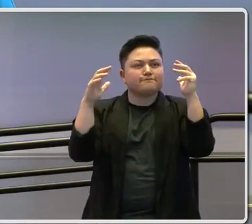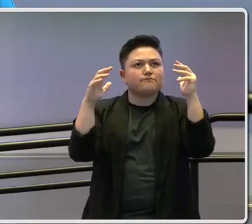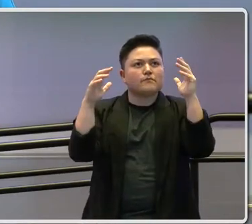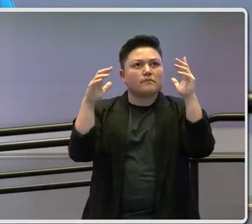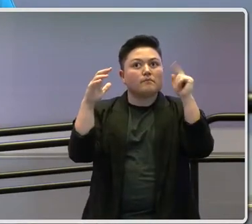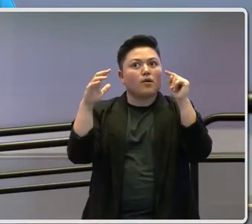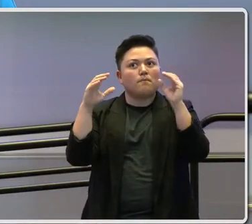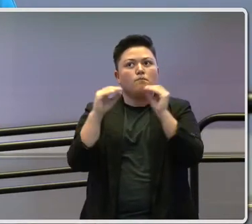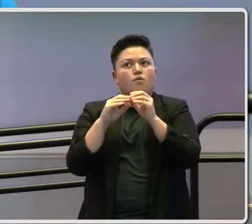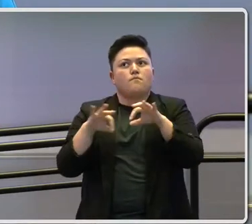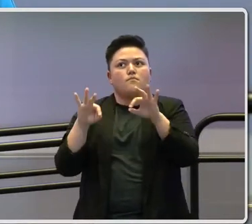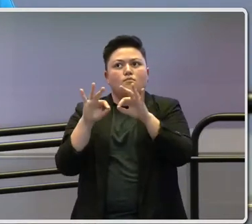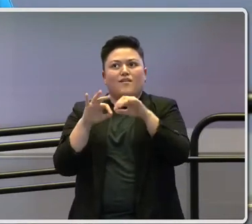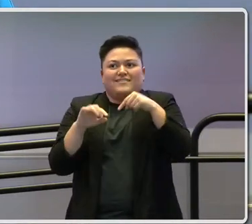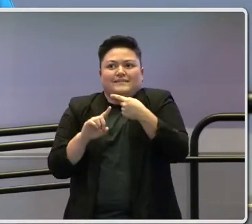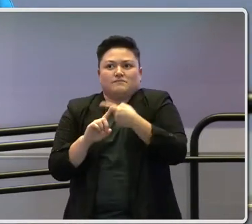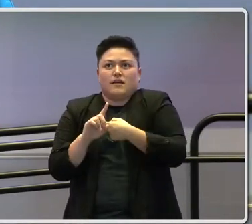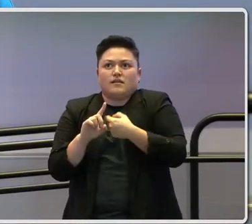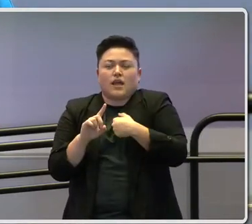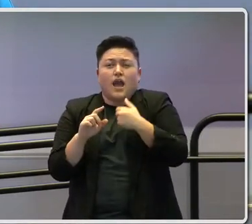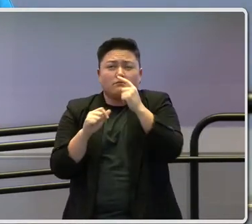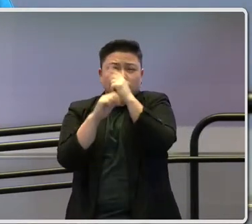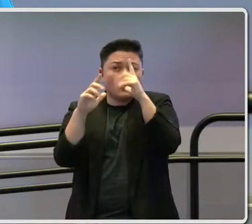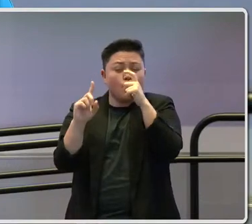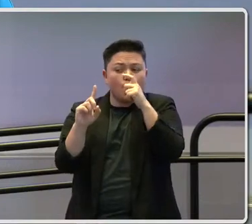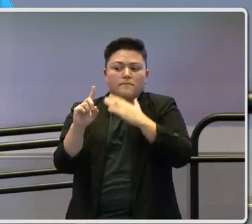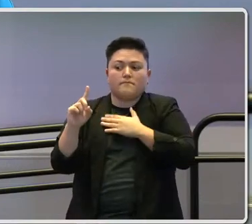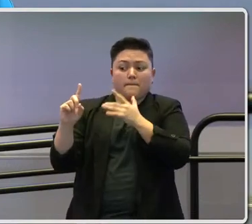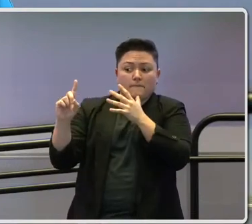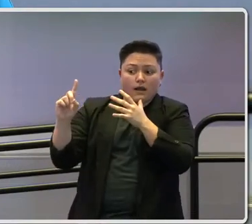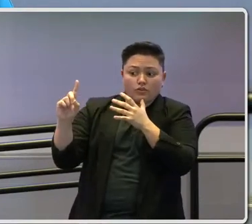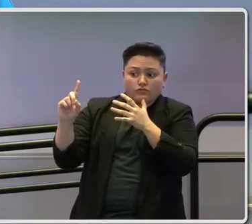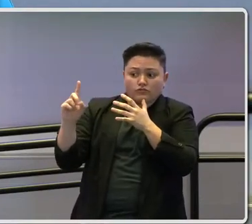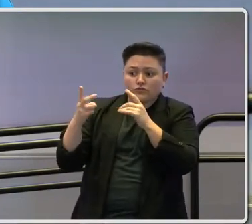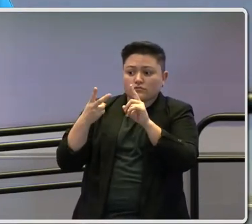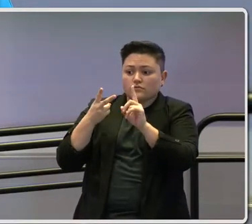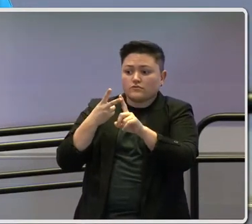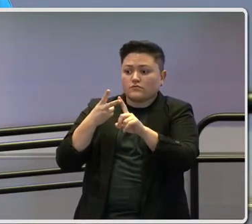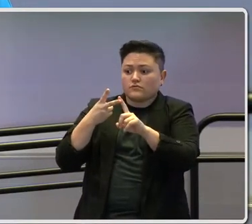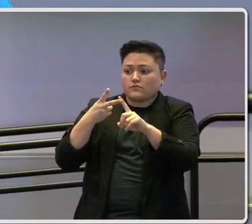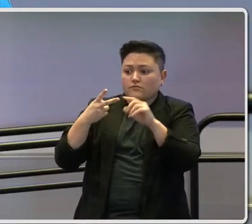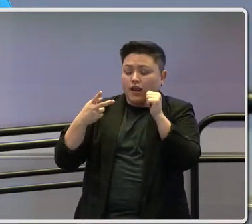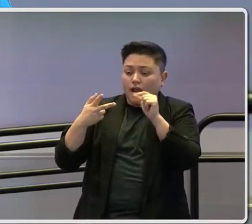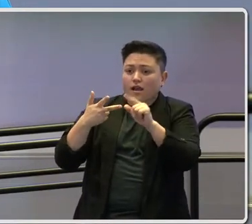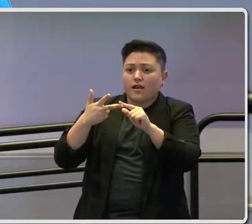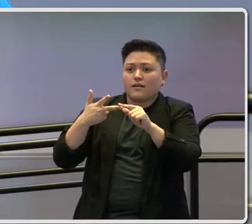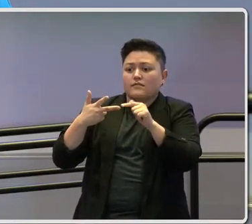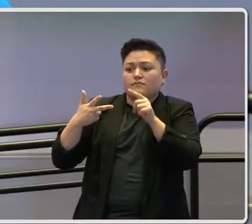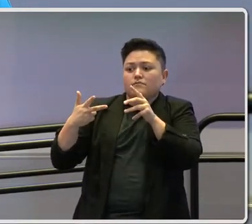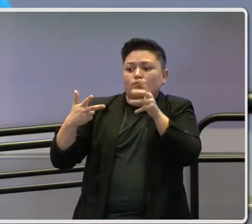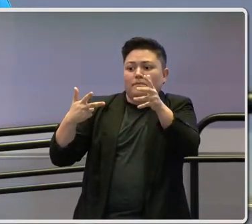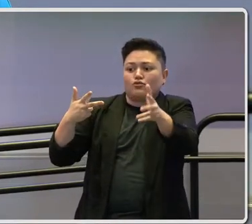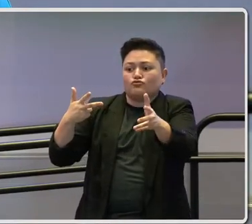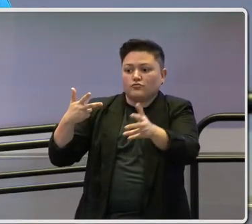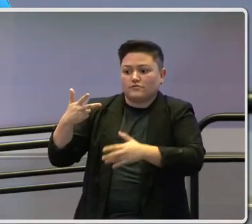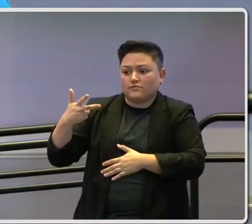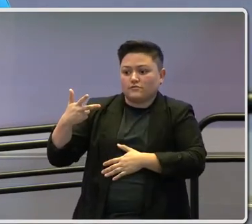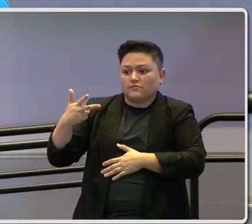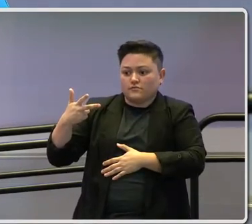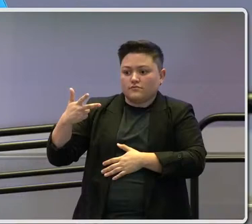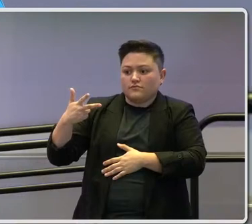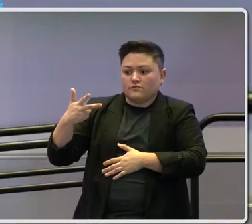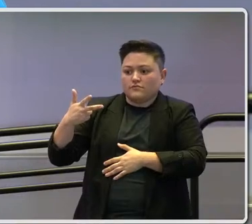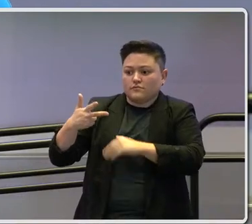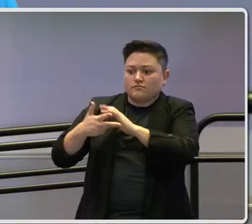women, are my mother, Marta Garcia, and my grandmother, Nana Elena.